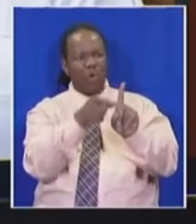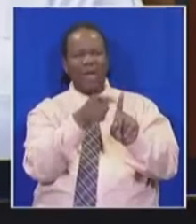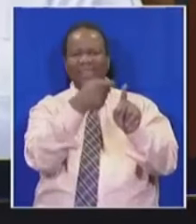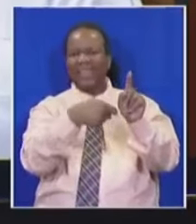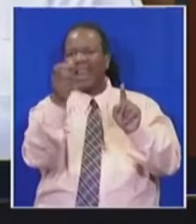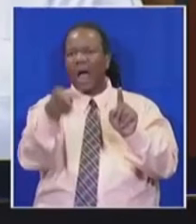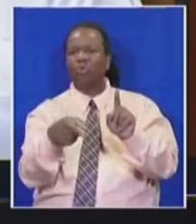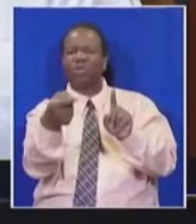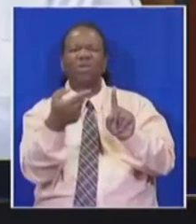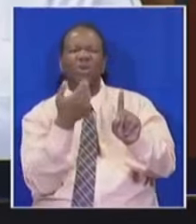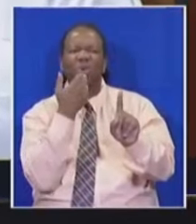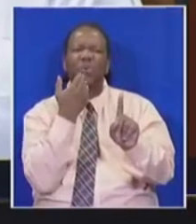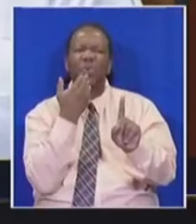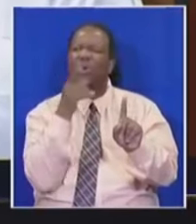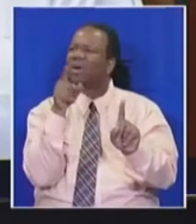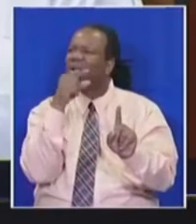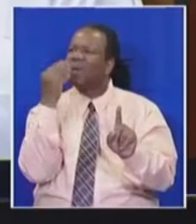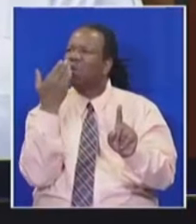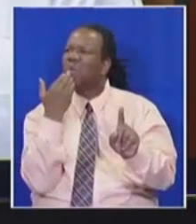Which Honourable Member is that?